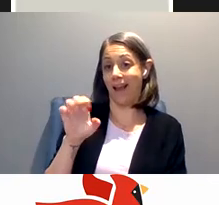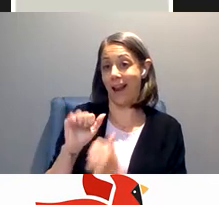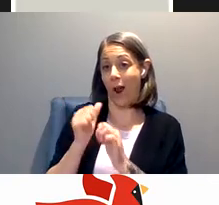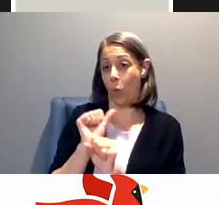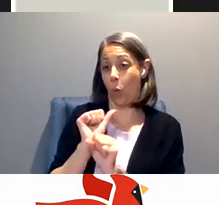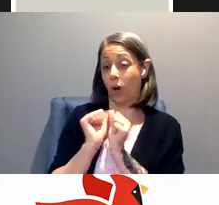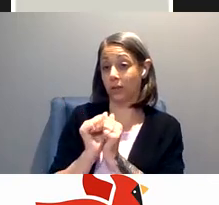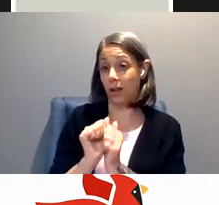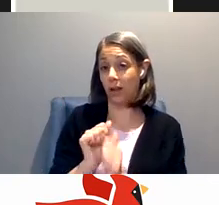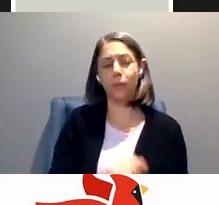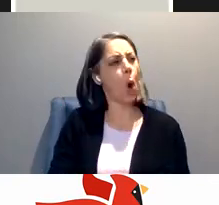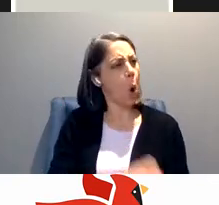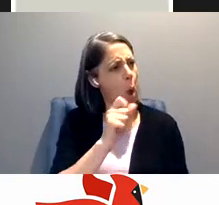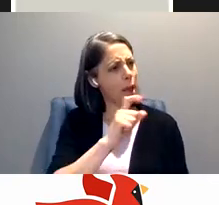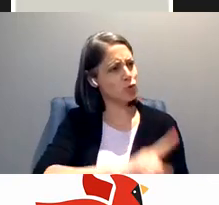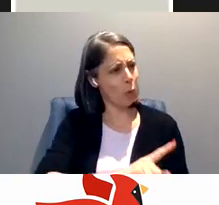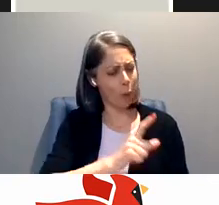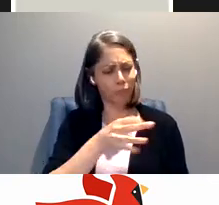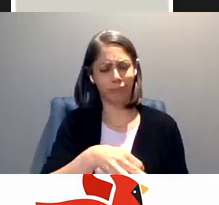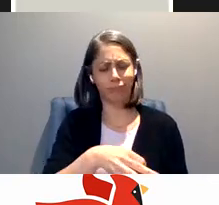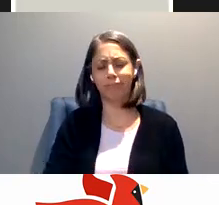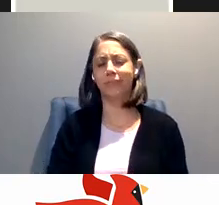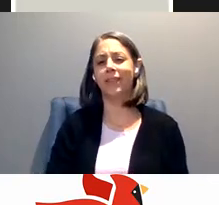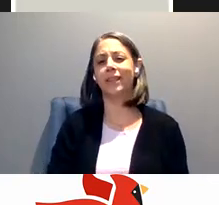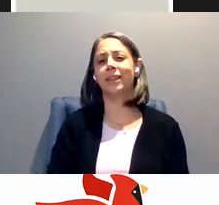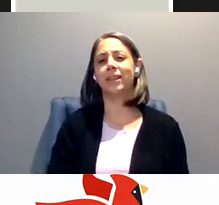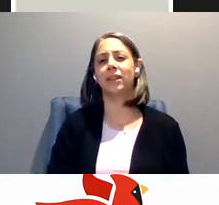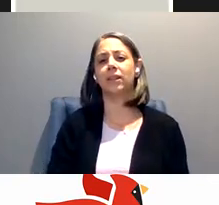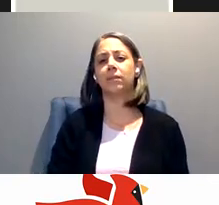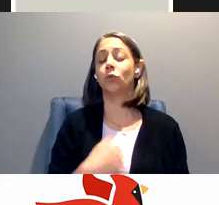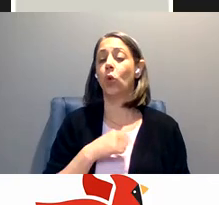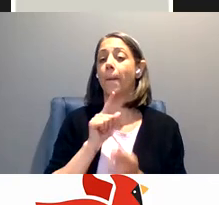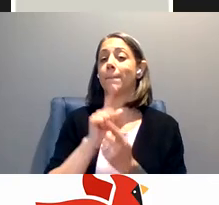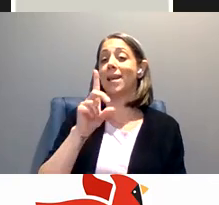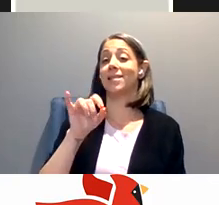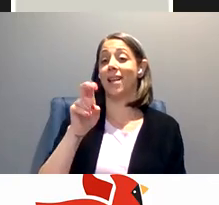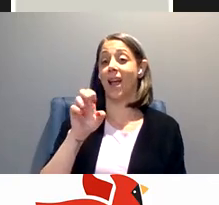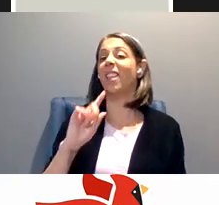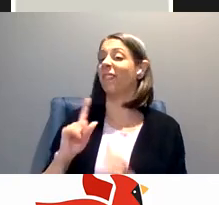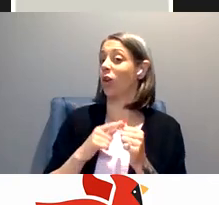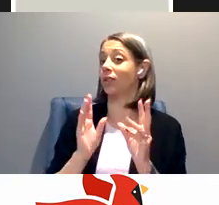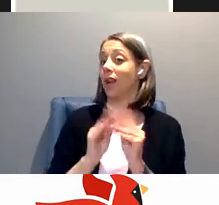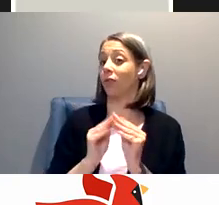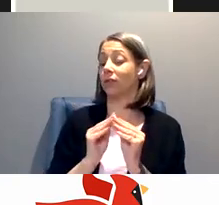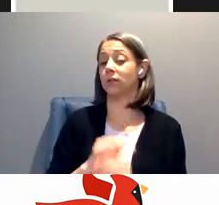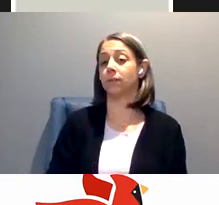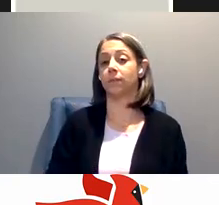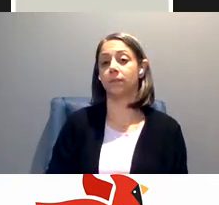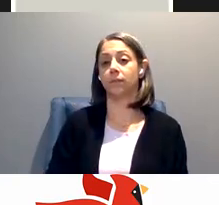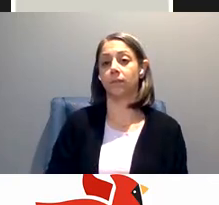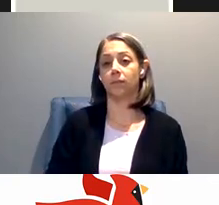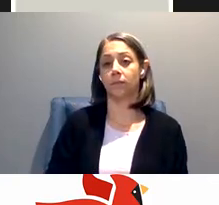together? Oh, sure. Absolutely. So I met Diane at that first conference. So